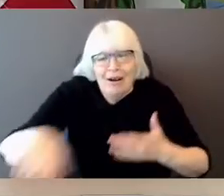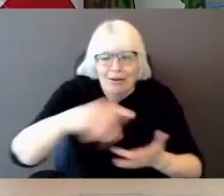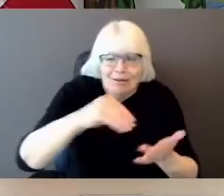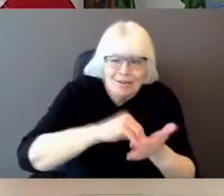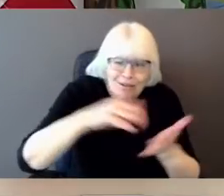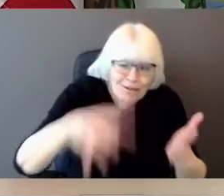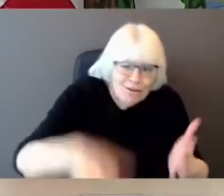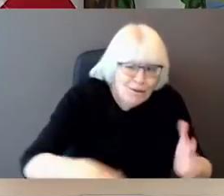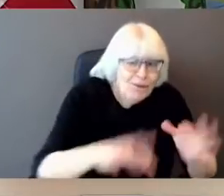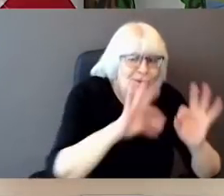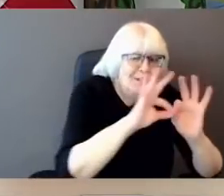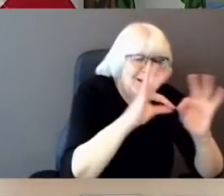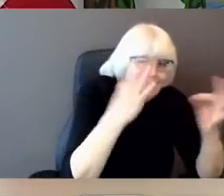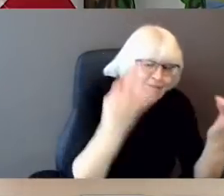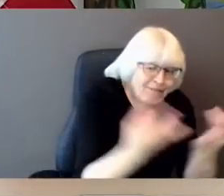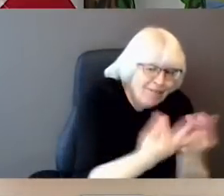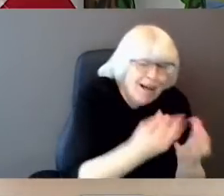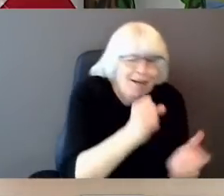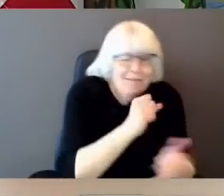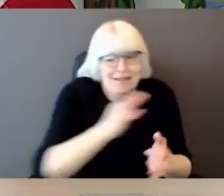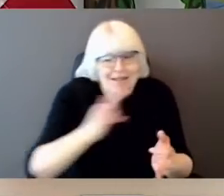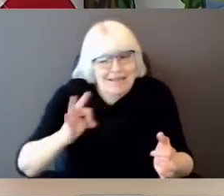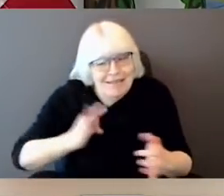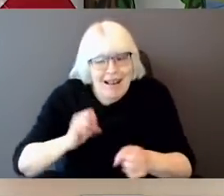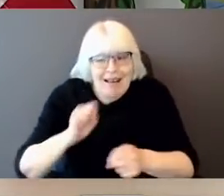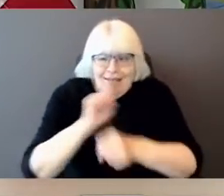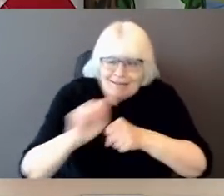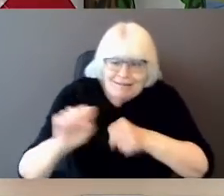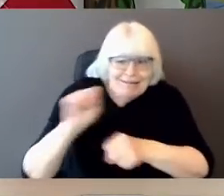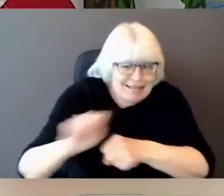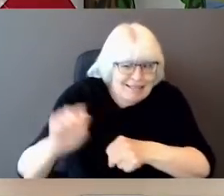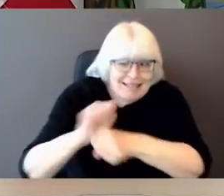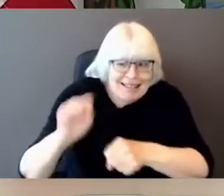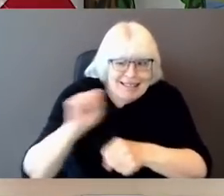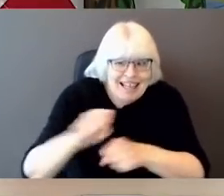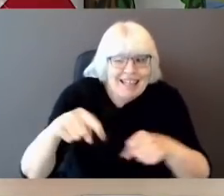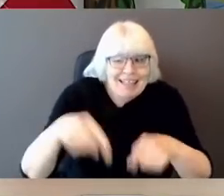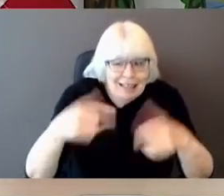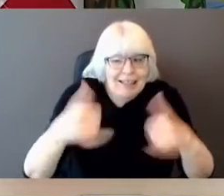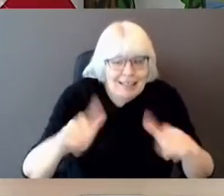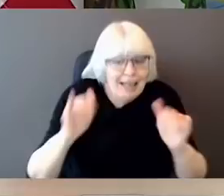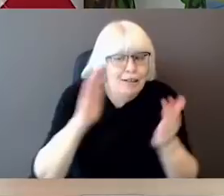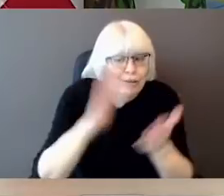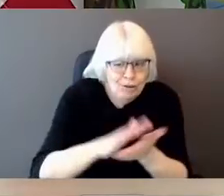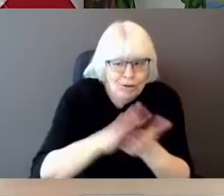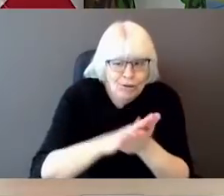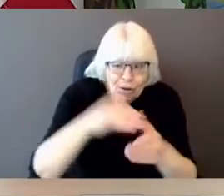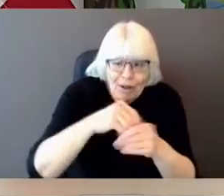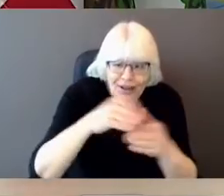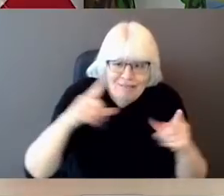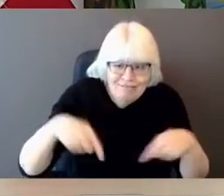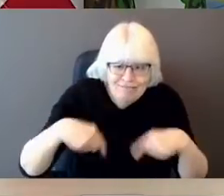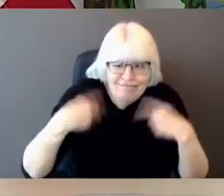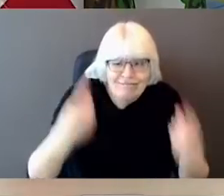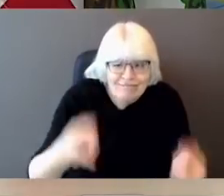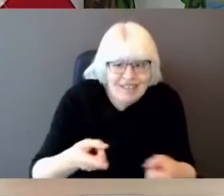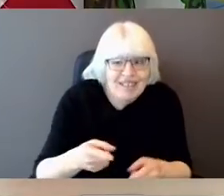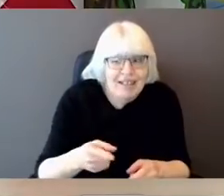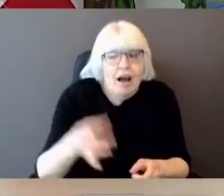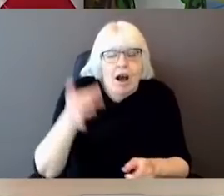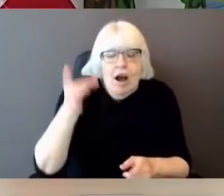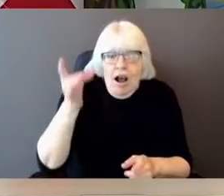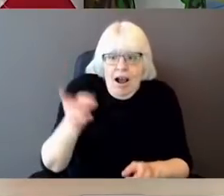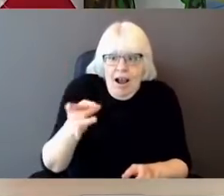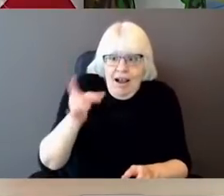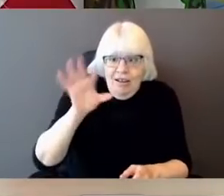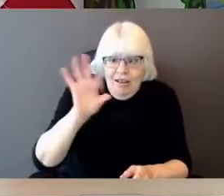have seen indicates that a total of 89 students have tested positive and 11 staff members in 37 schools